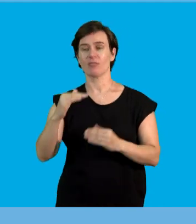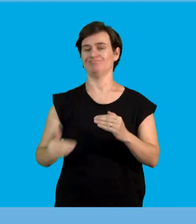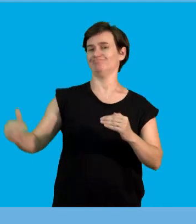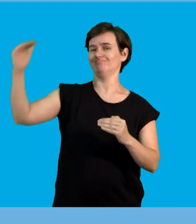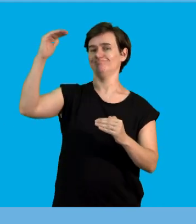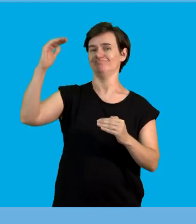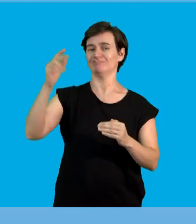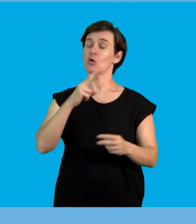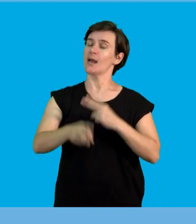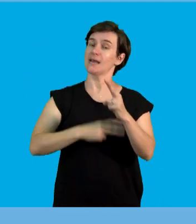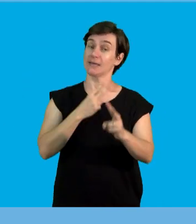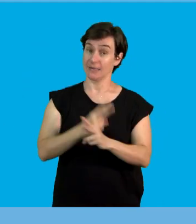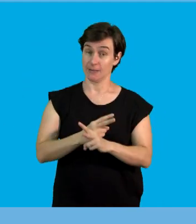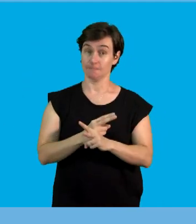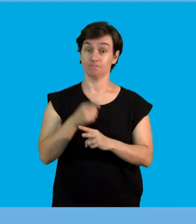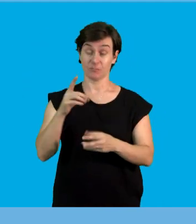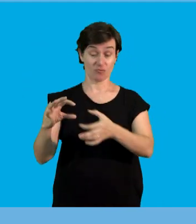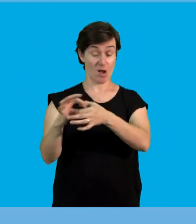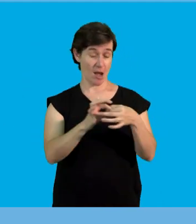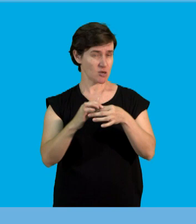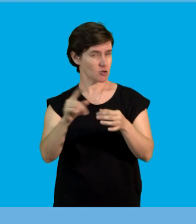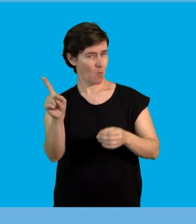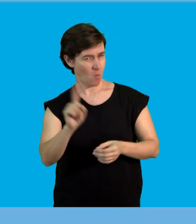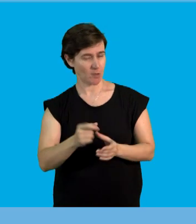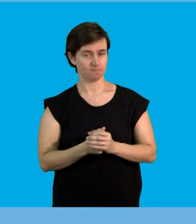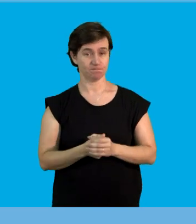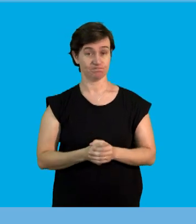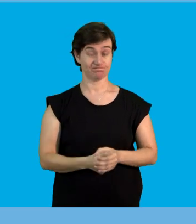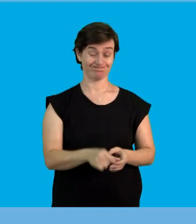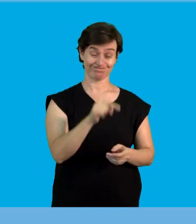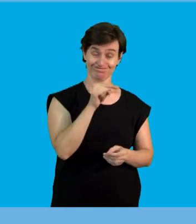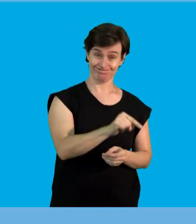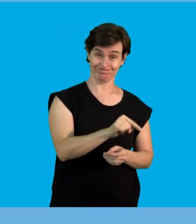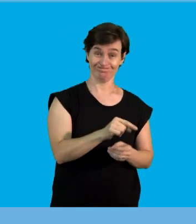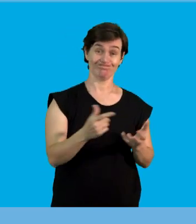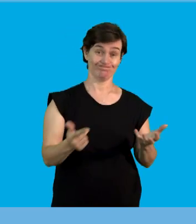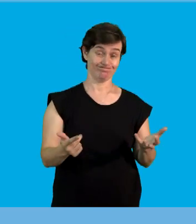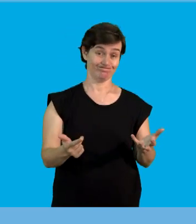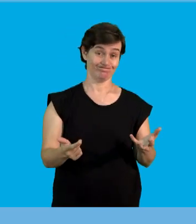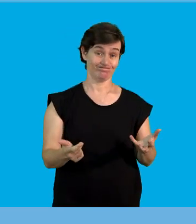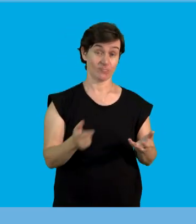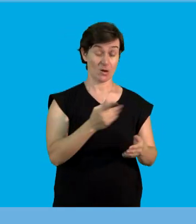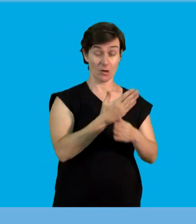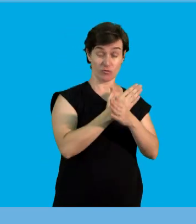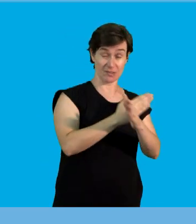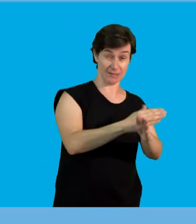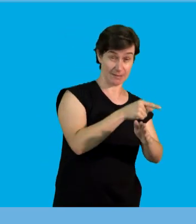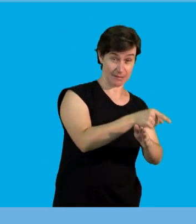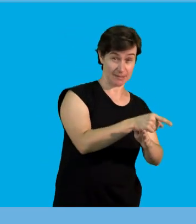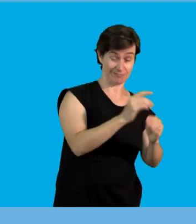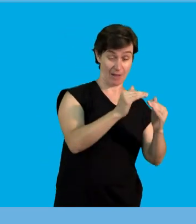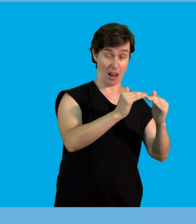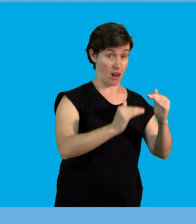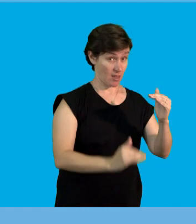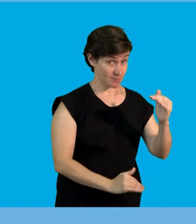the relationship between the resistance and the current is that when one of them, in this case, when the